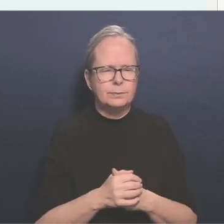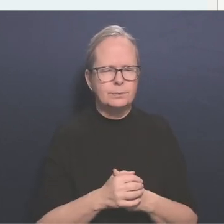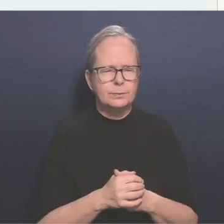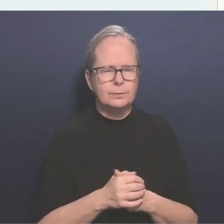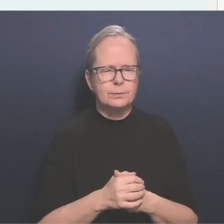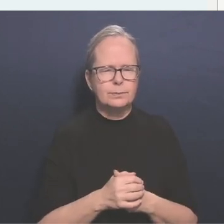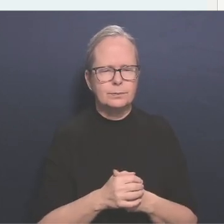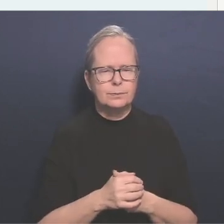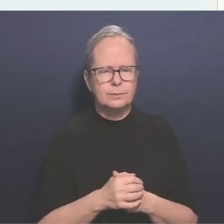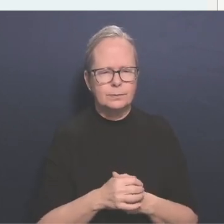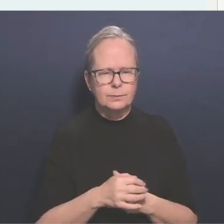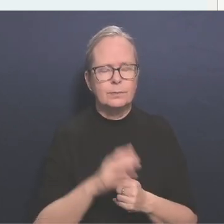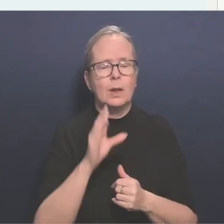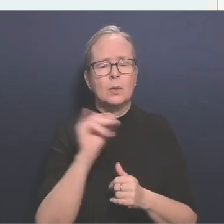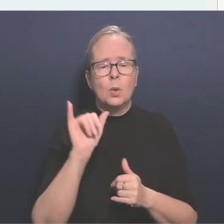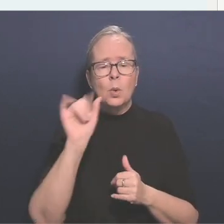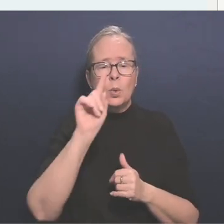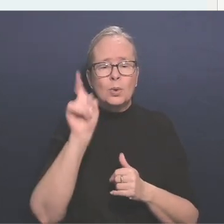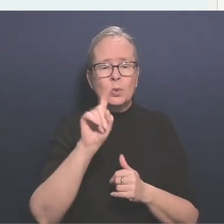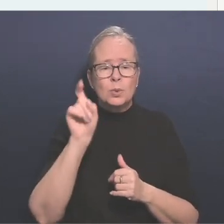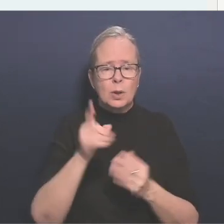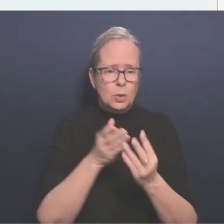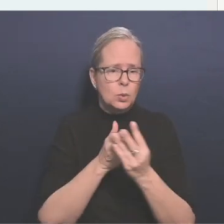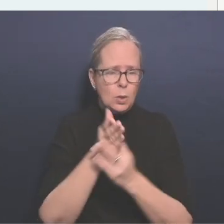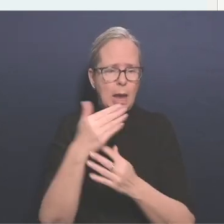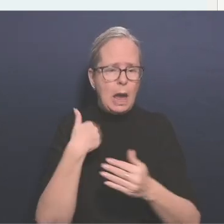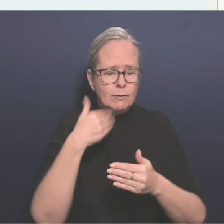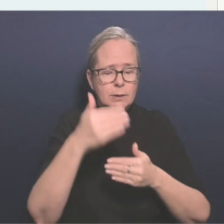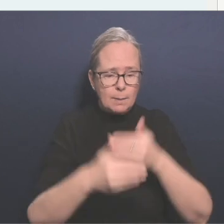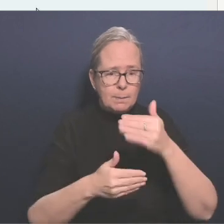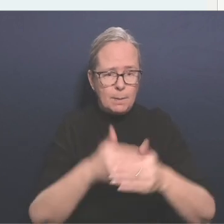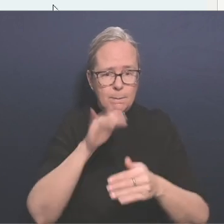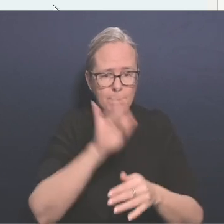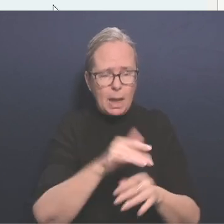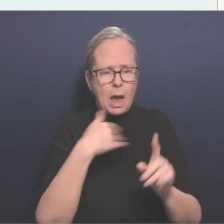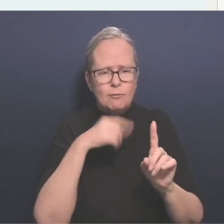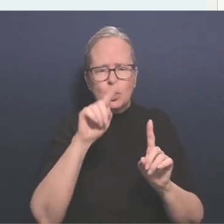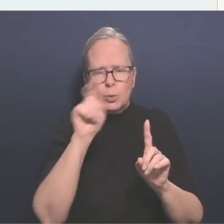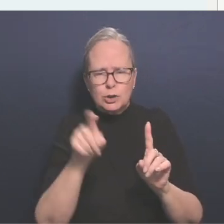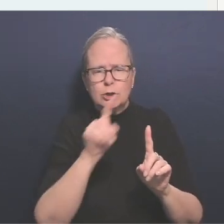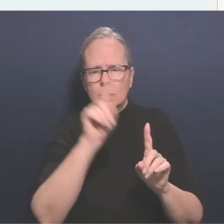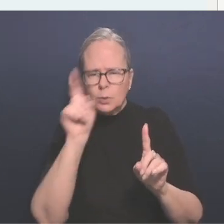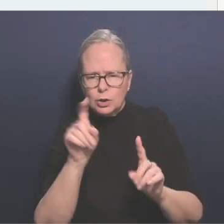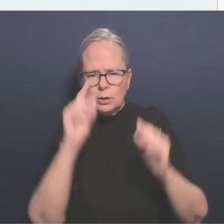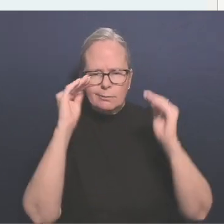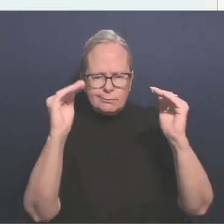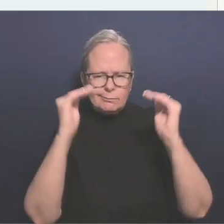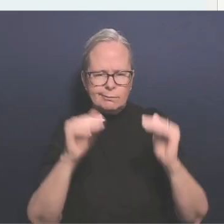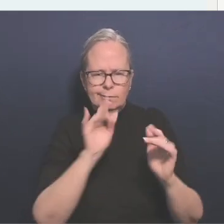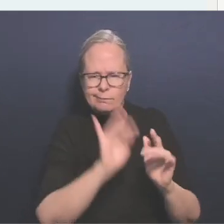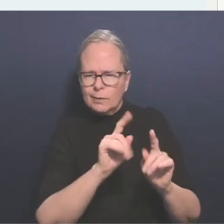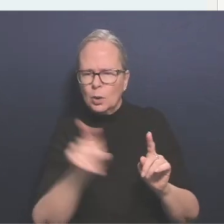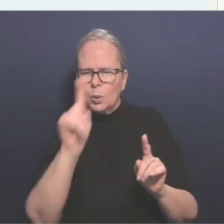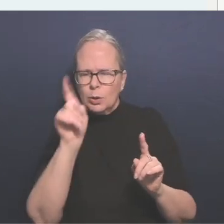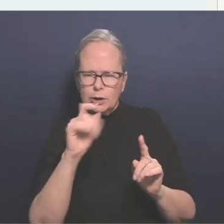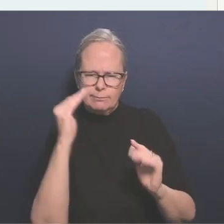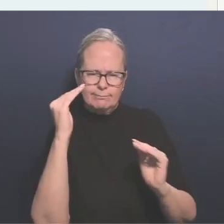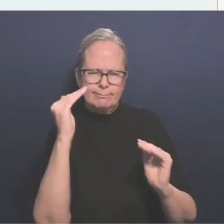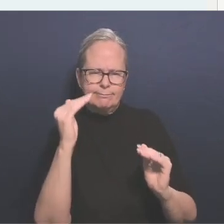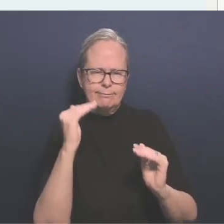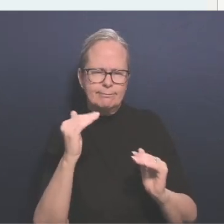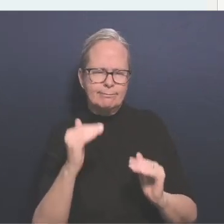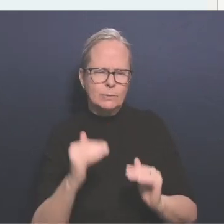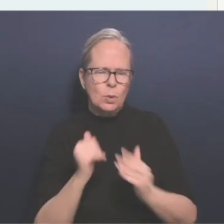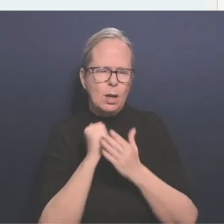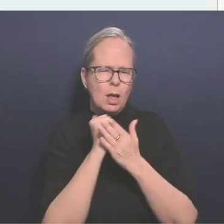If you need help at any point in the steps, you can go to a help section, or you can go in the bottom here, similar to the Benefits